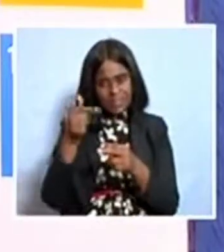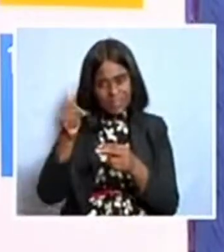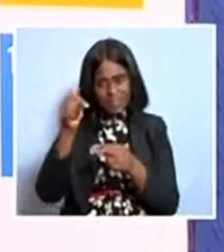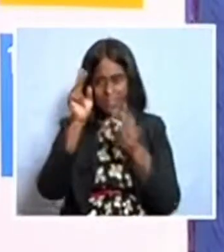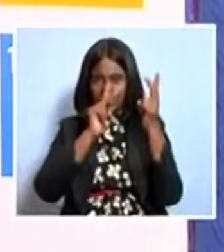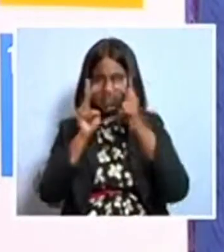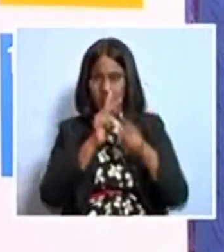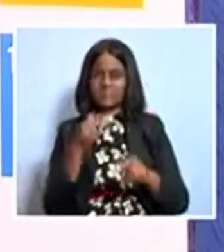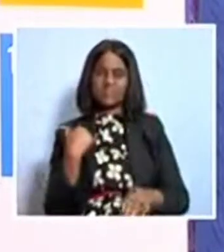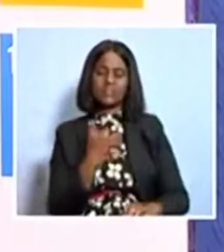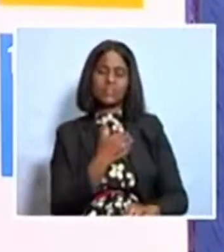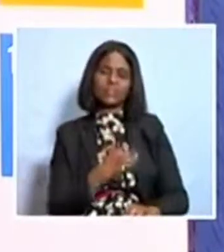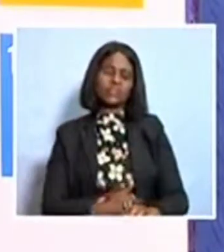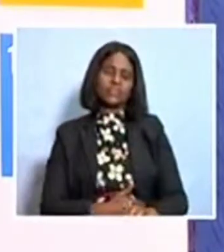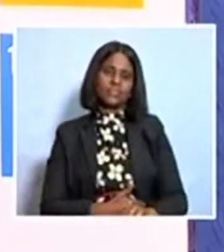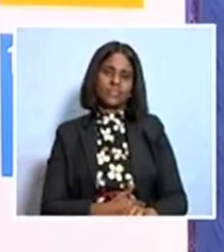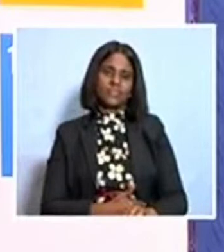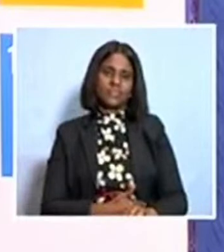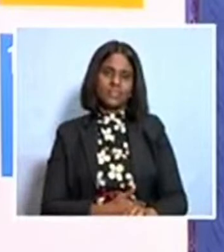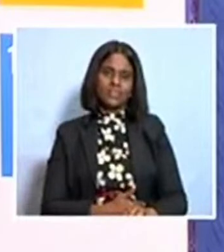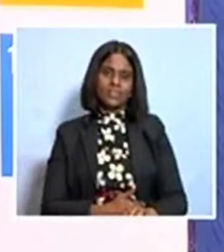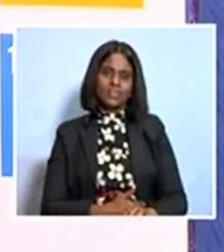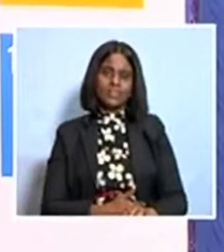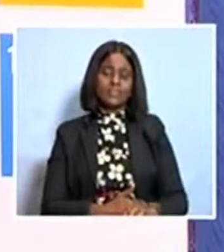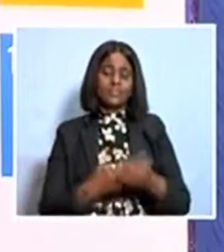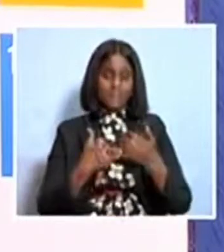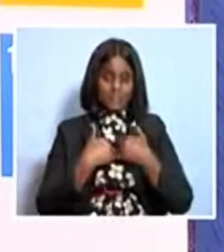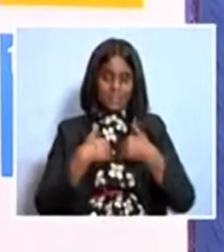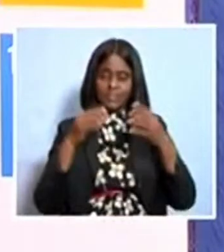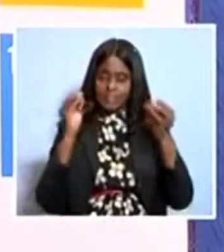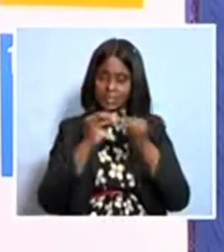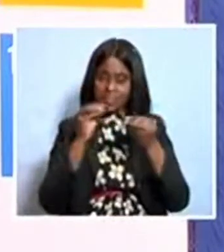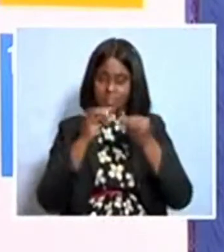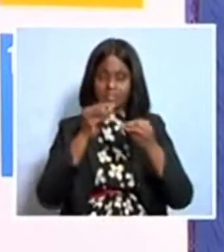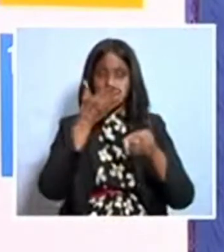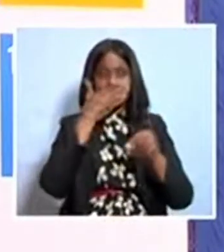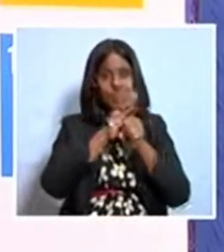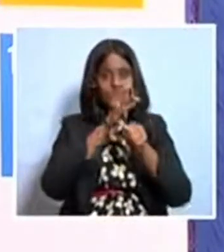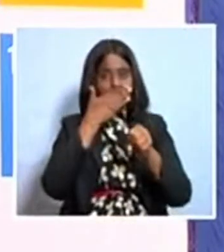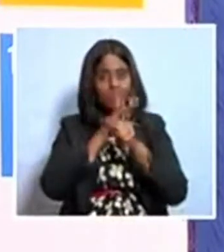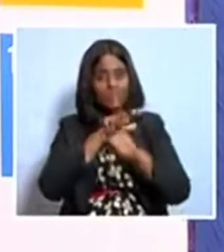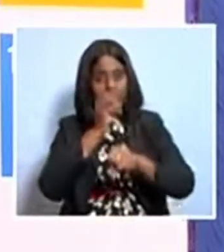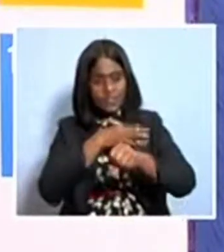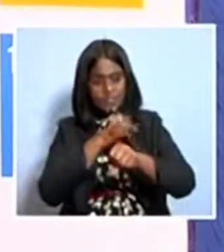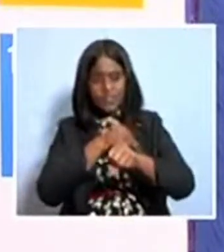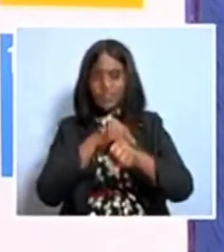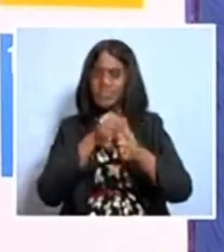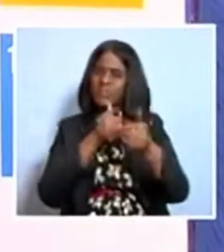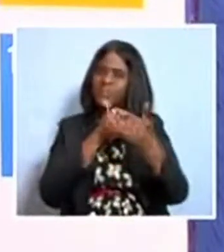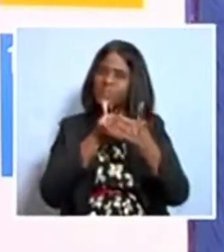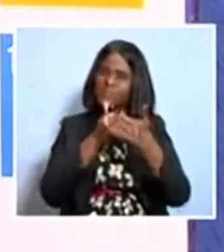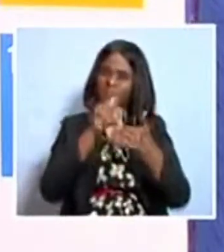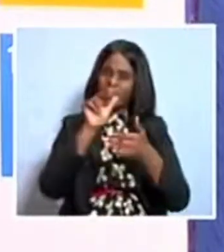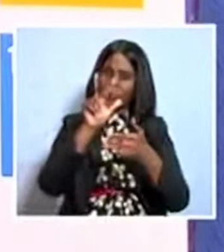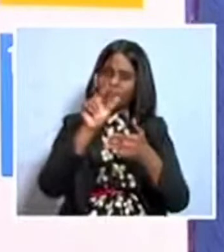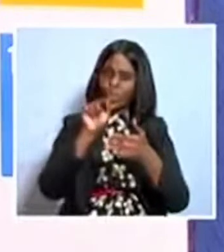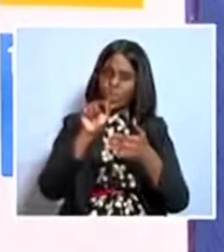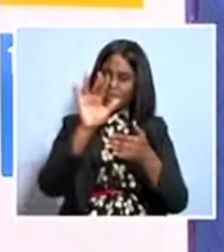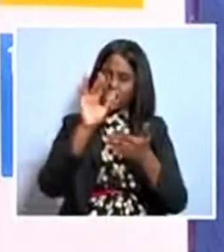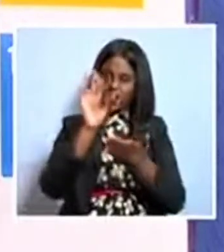visited China. And there were a lot of investment pledges, almost $3.5 billion